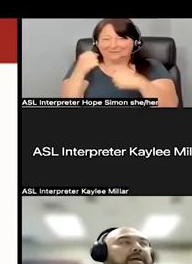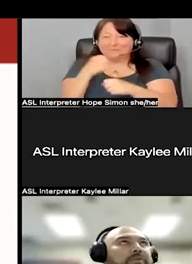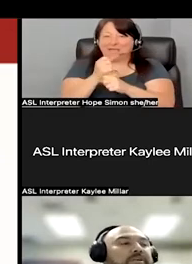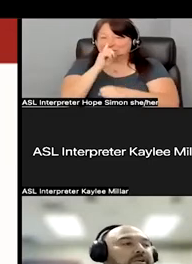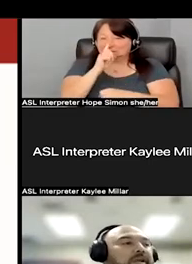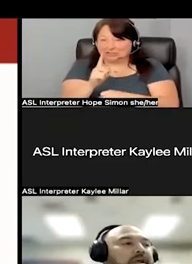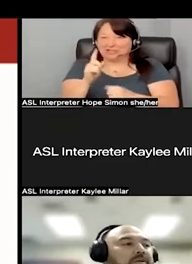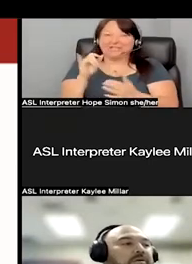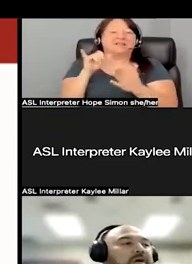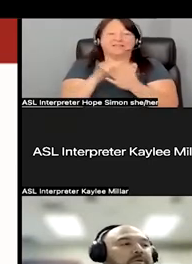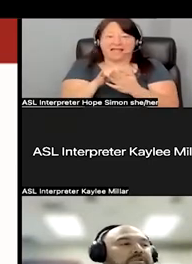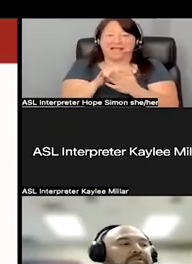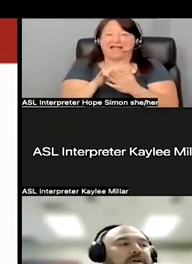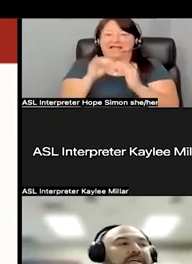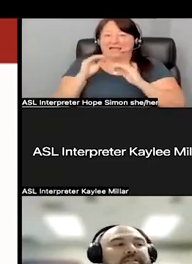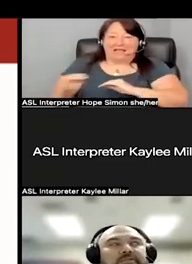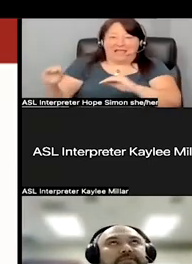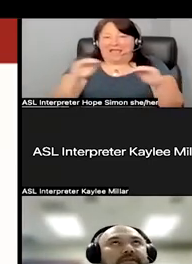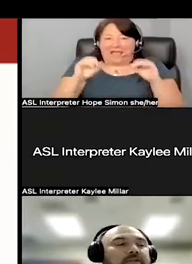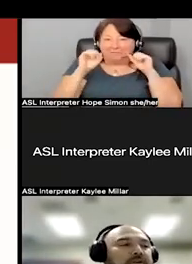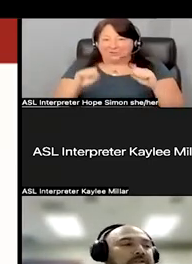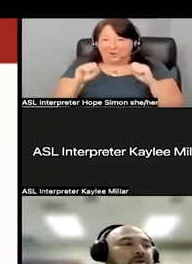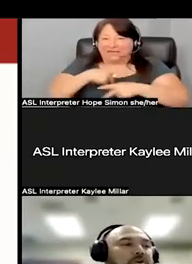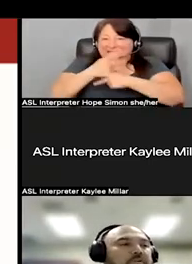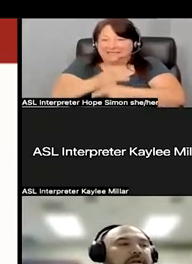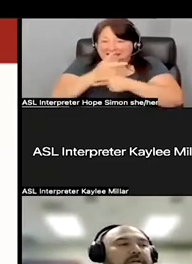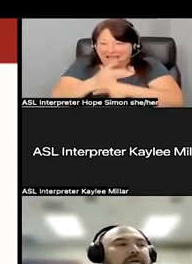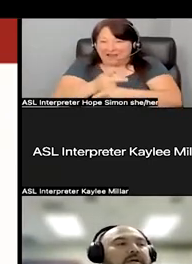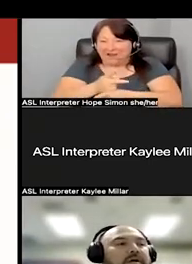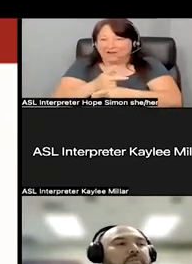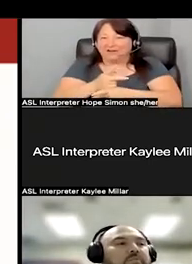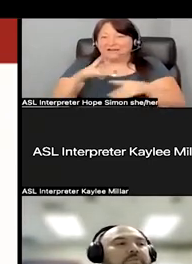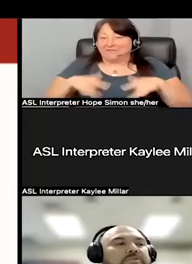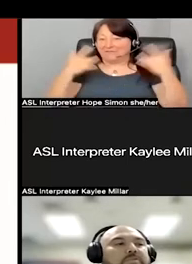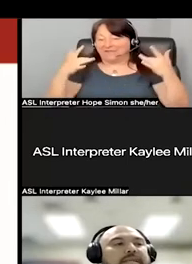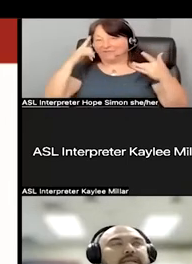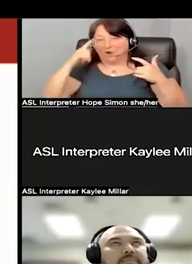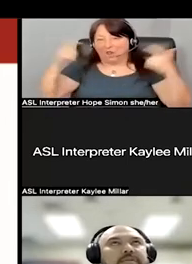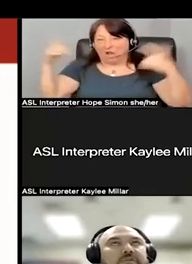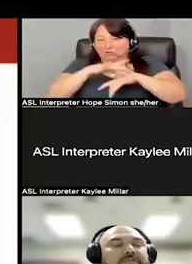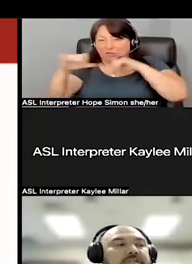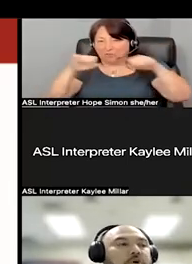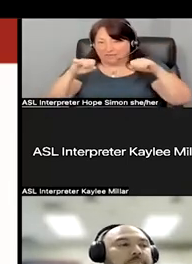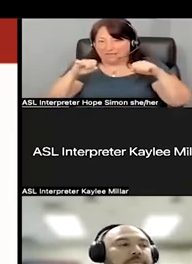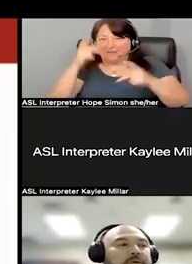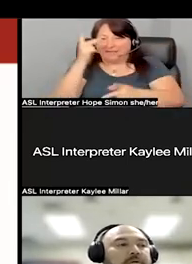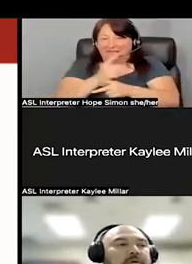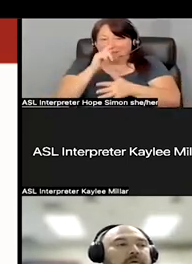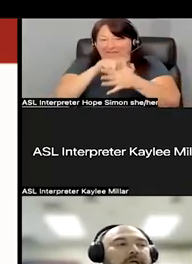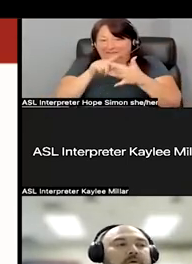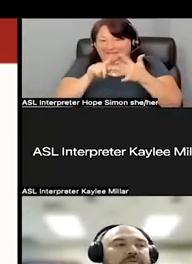an ambulatory care operations continue in the event of a large earthquake. We want to make sure by keeping these services